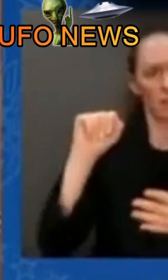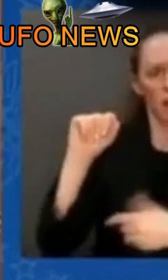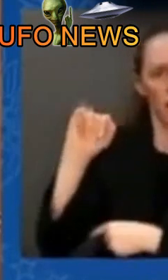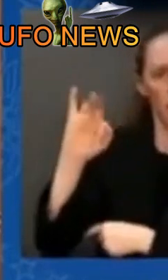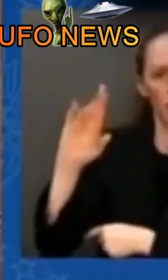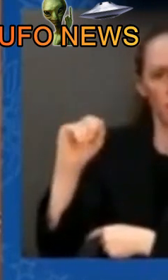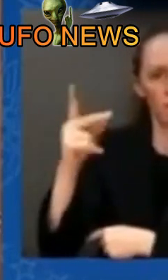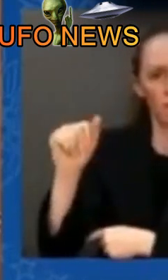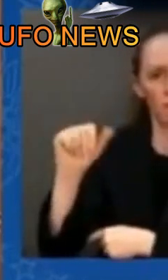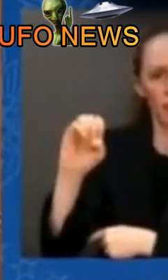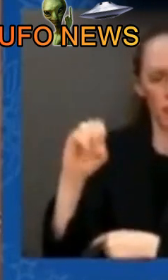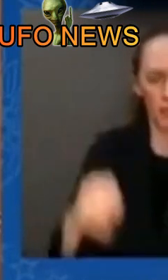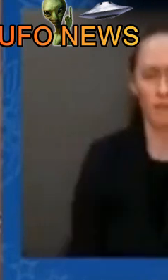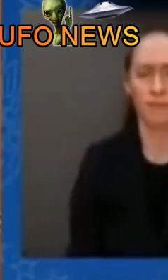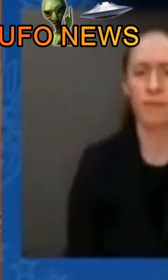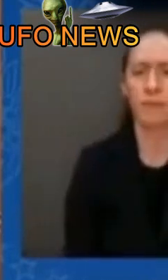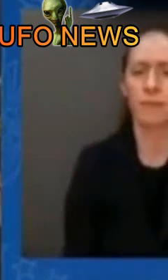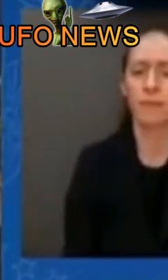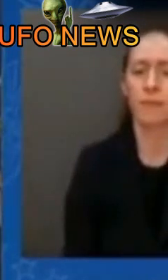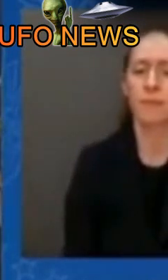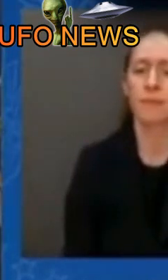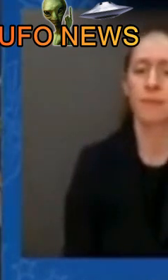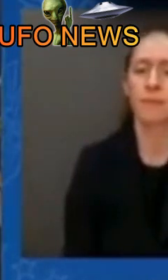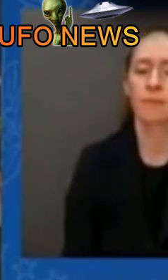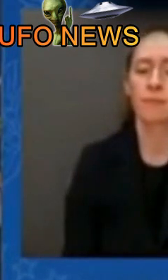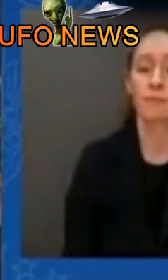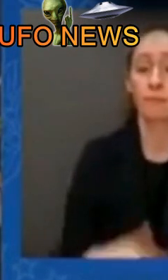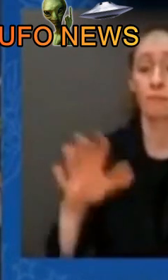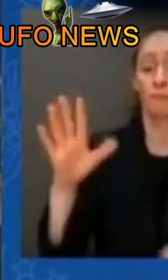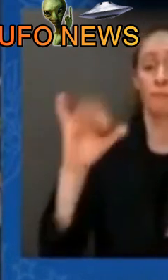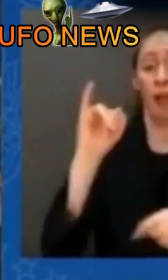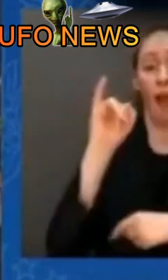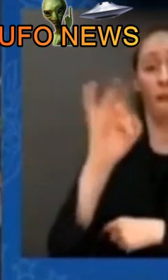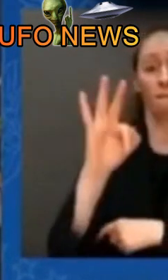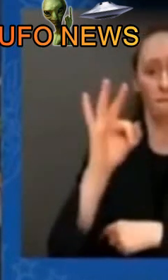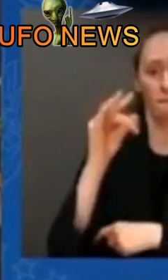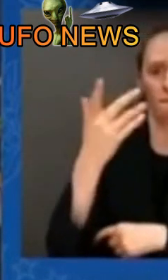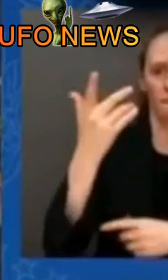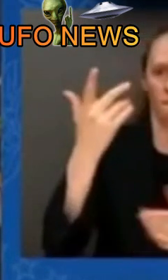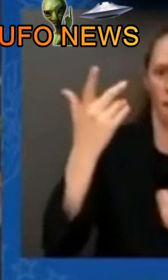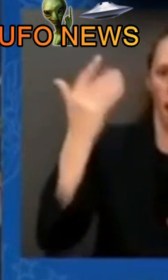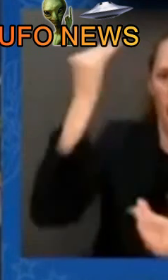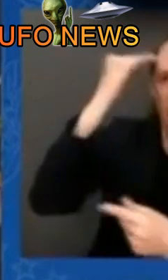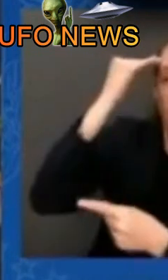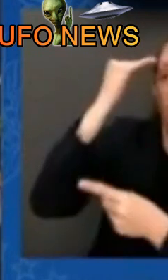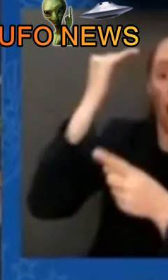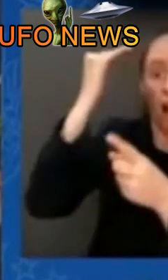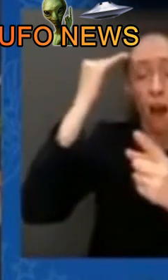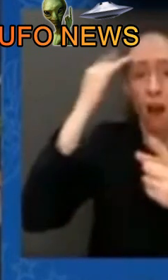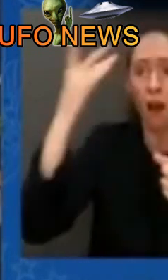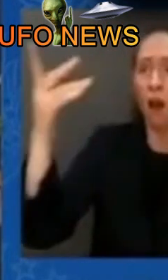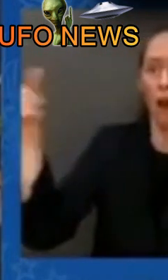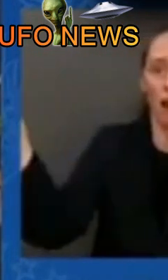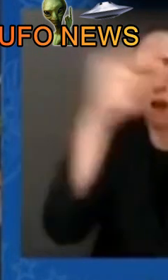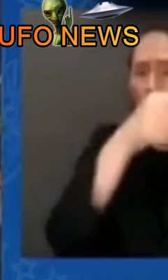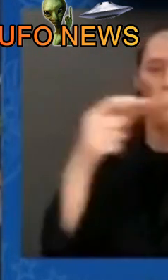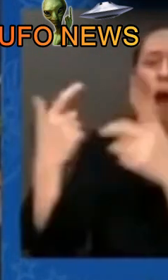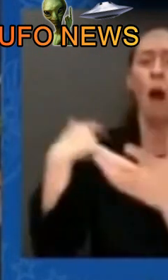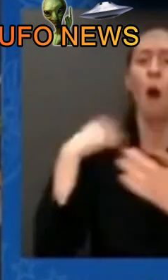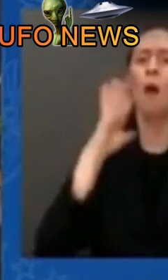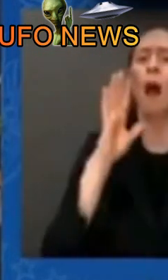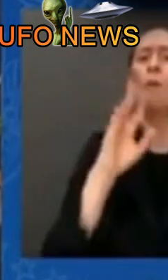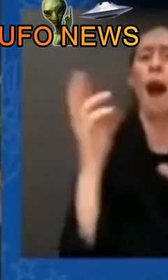space above the United States airspace and make sure that inventory is accessible and up to date.